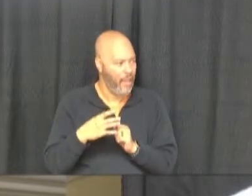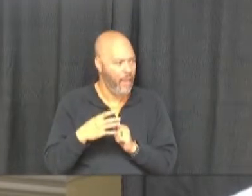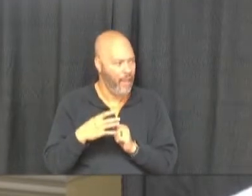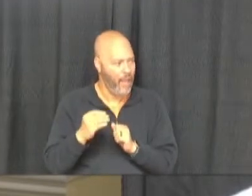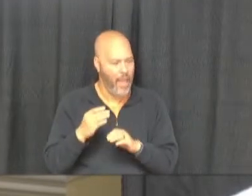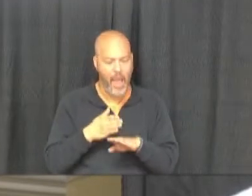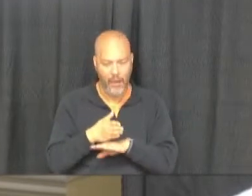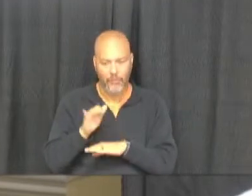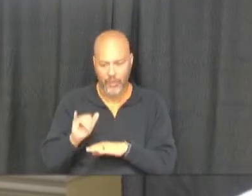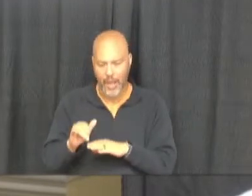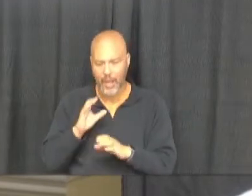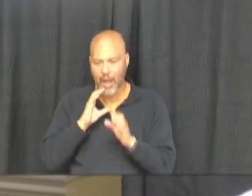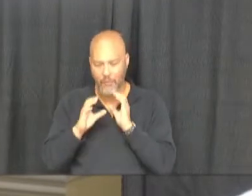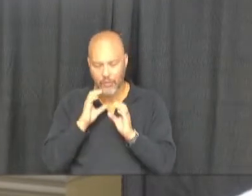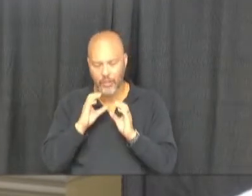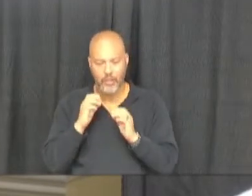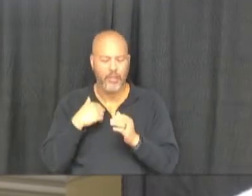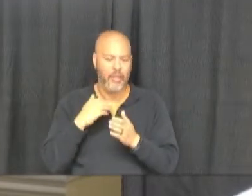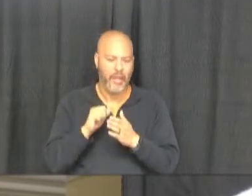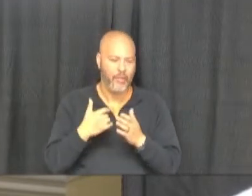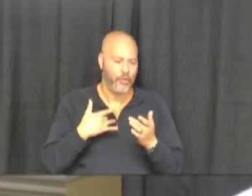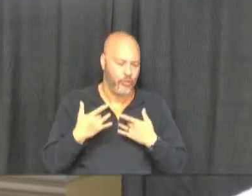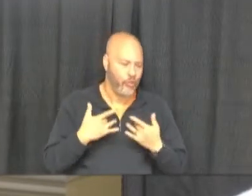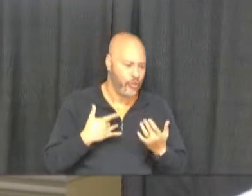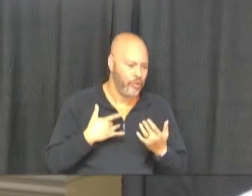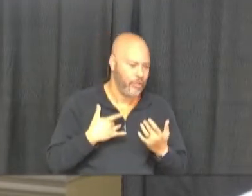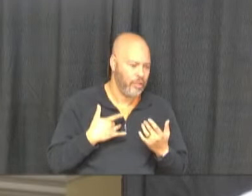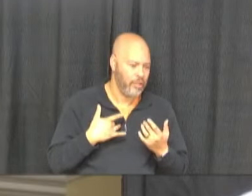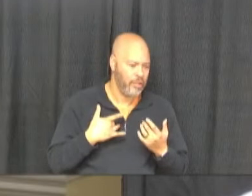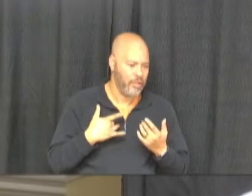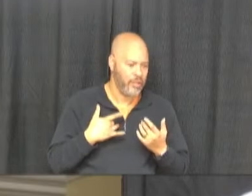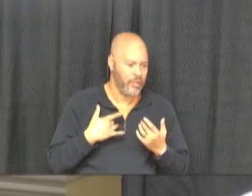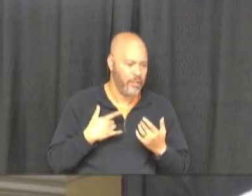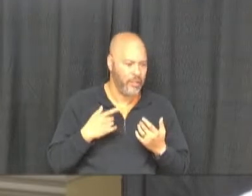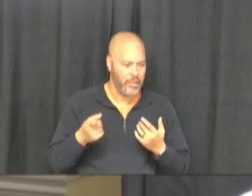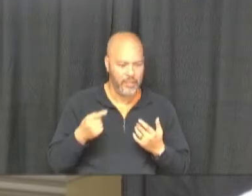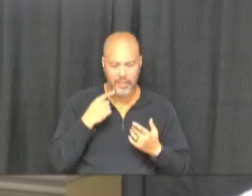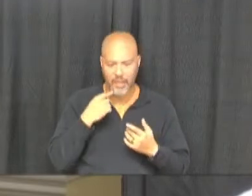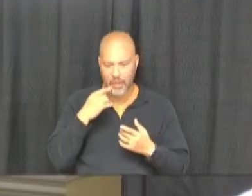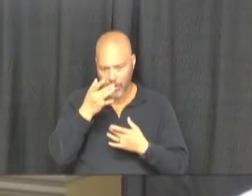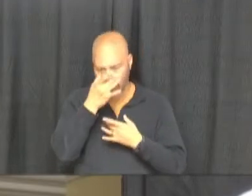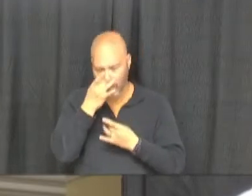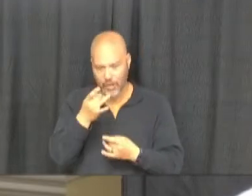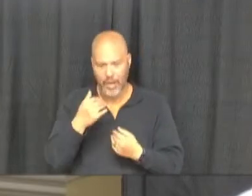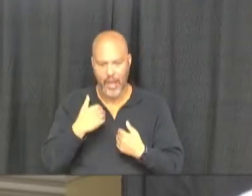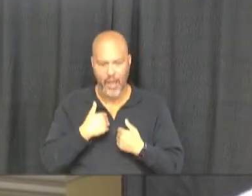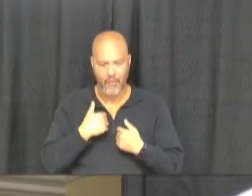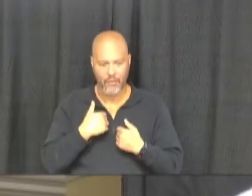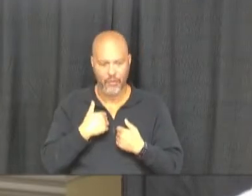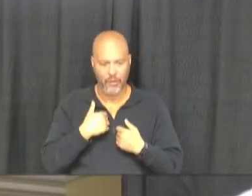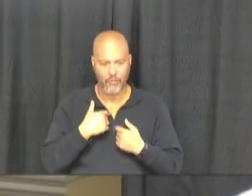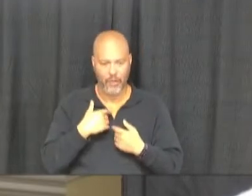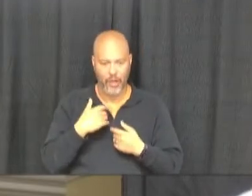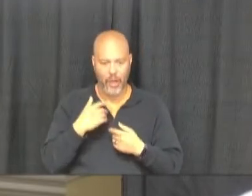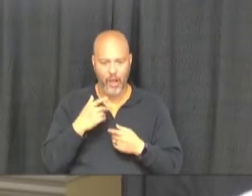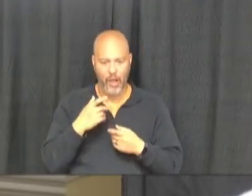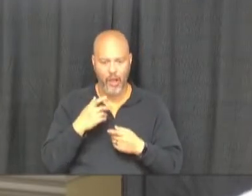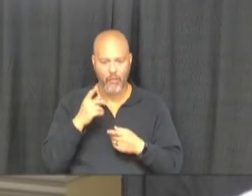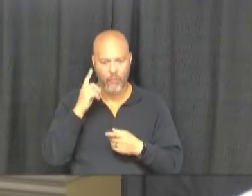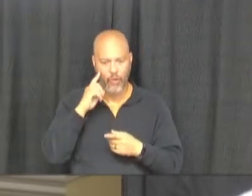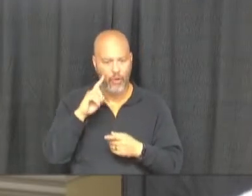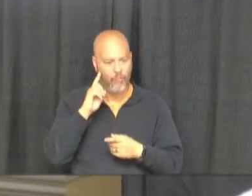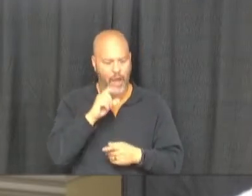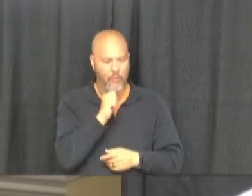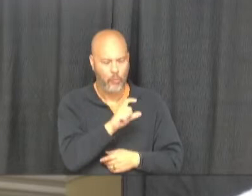after that conversation, there were some other concerns. And he was actually interested in the oversight committee for the cameras, not for the